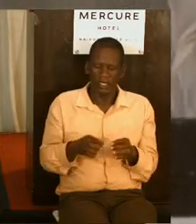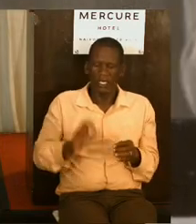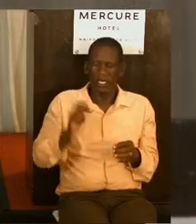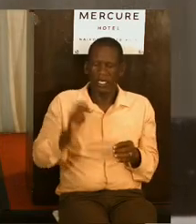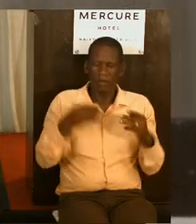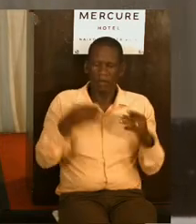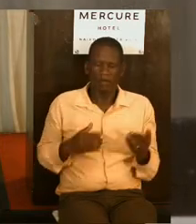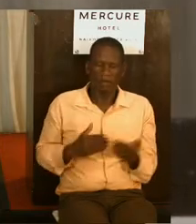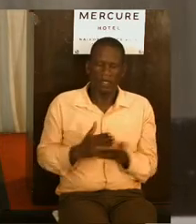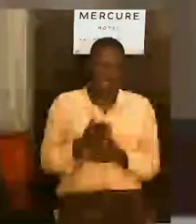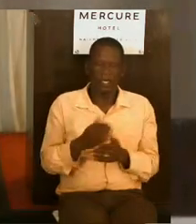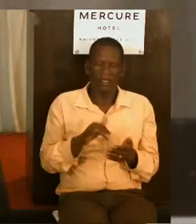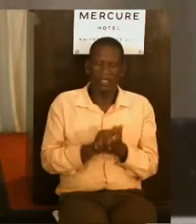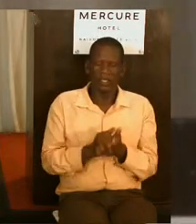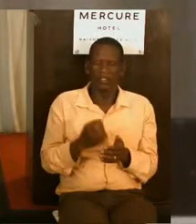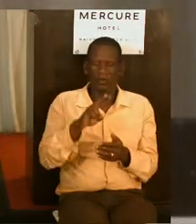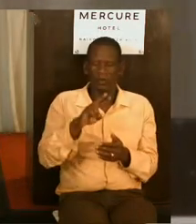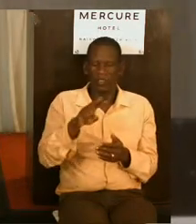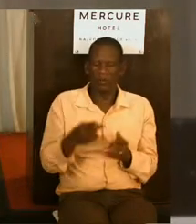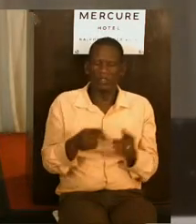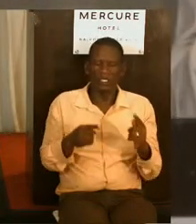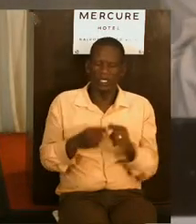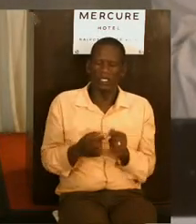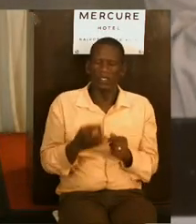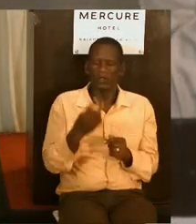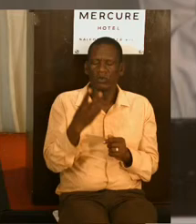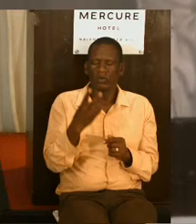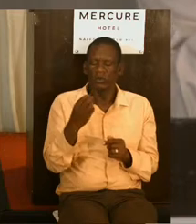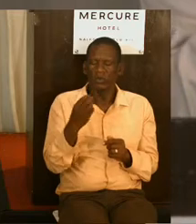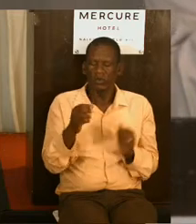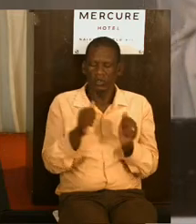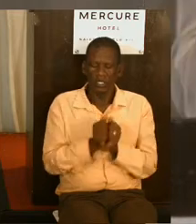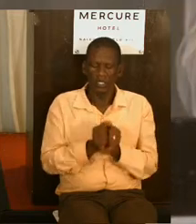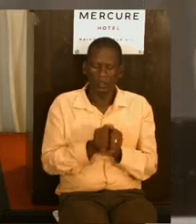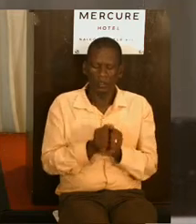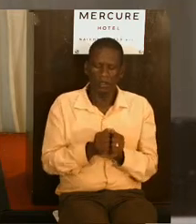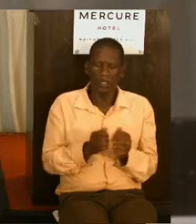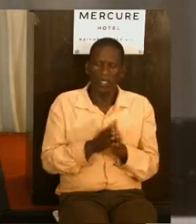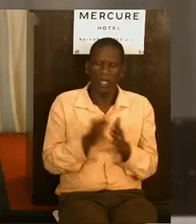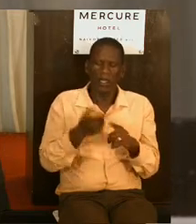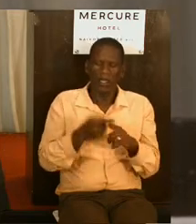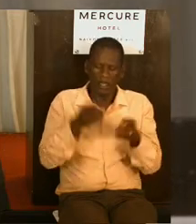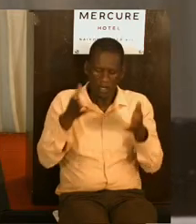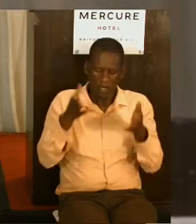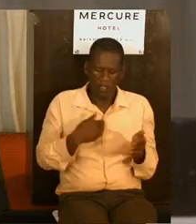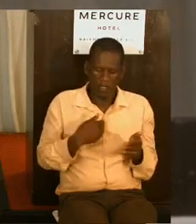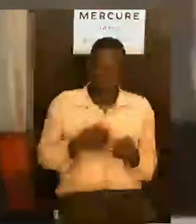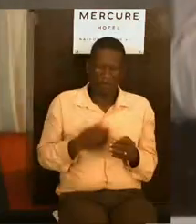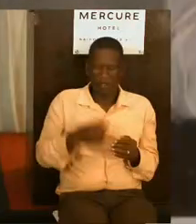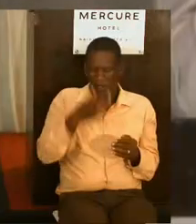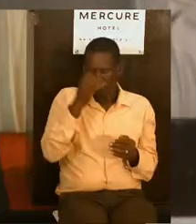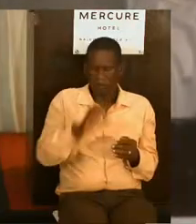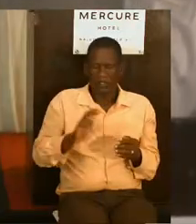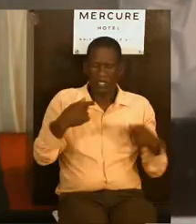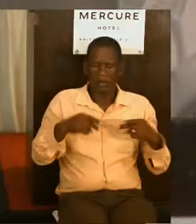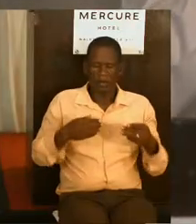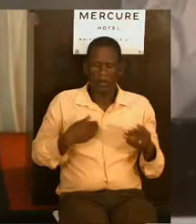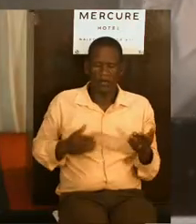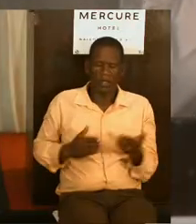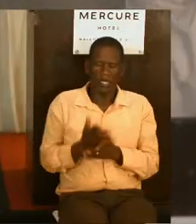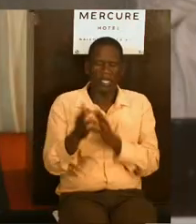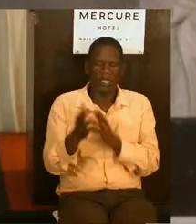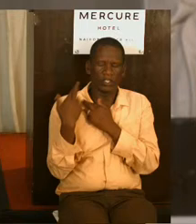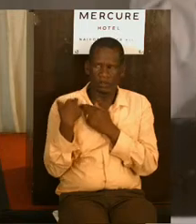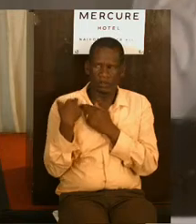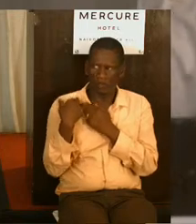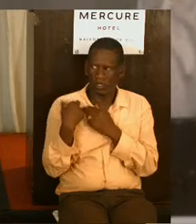Kenyans have rights that is in 2000 up to to 2010 and then now we have because Kenyans have rights and